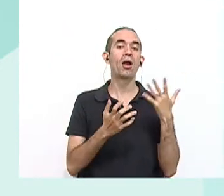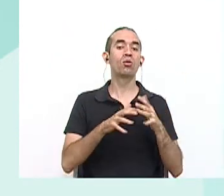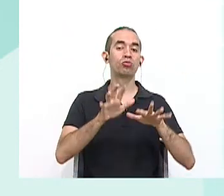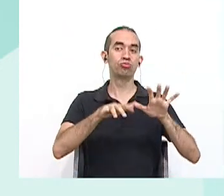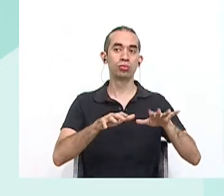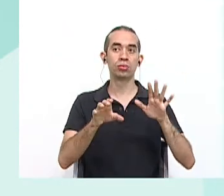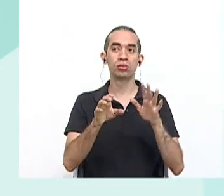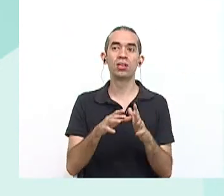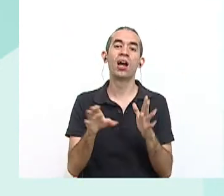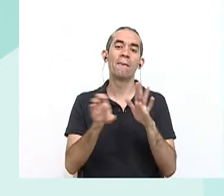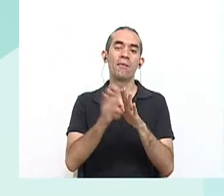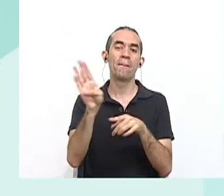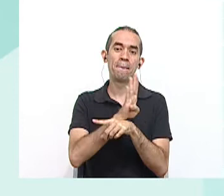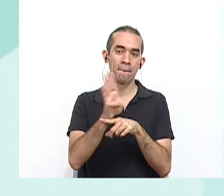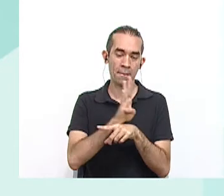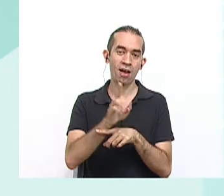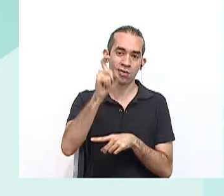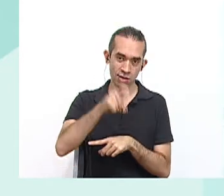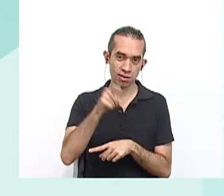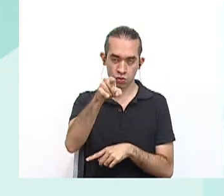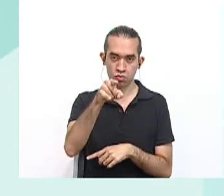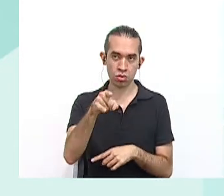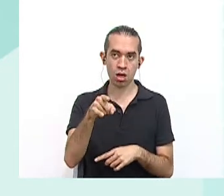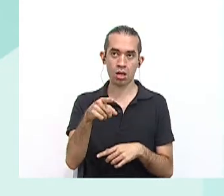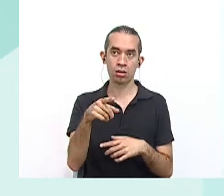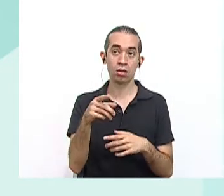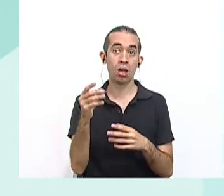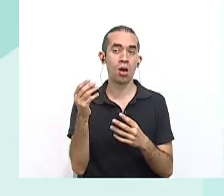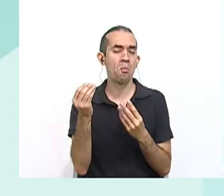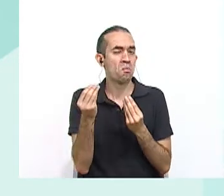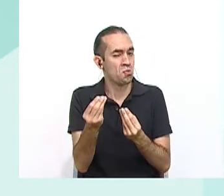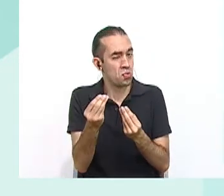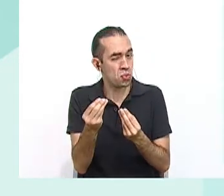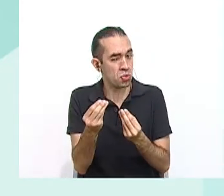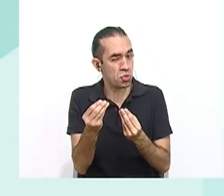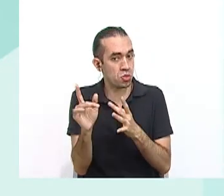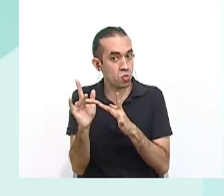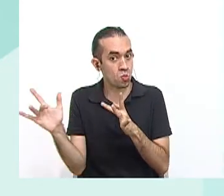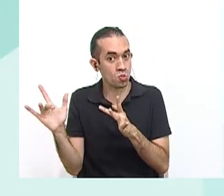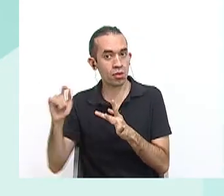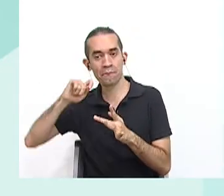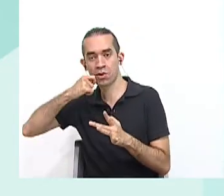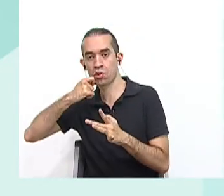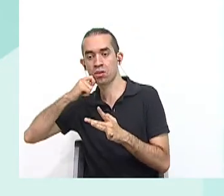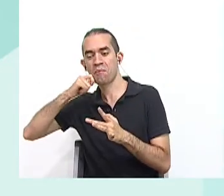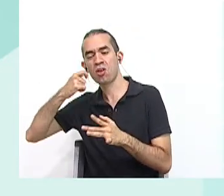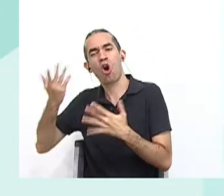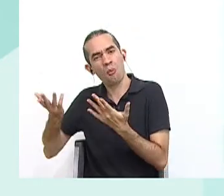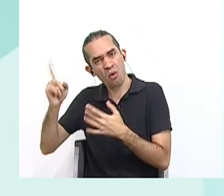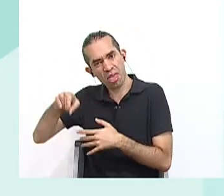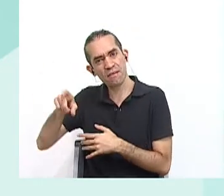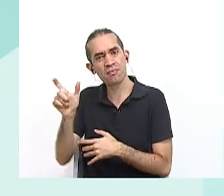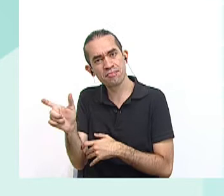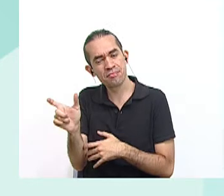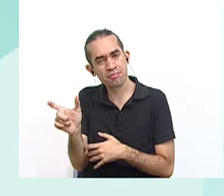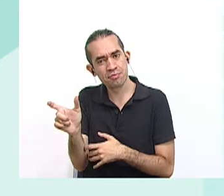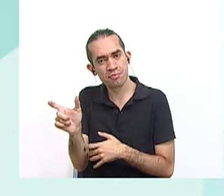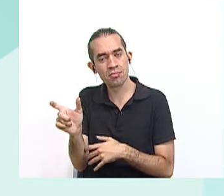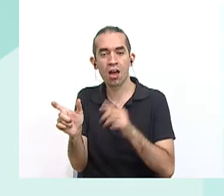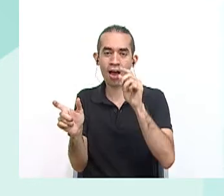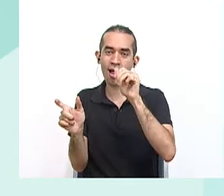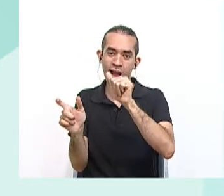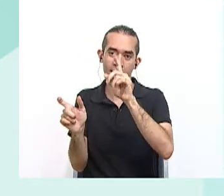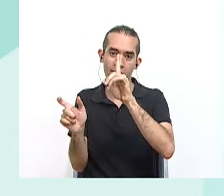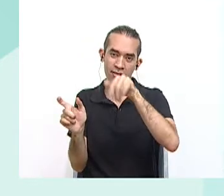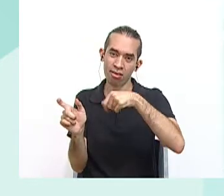as banks, require you to have very passwords. How do those passwords need to be? We need an adjective,